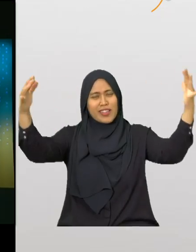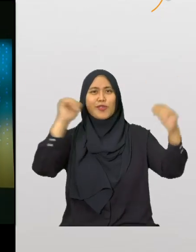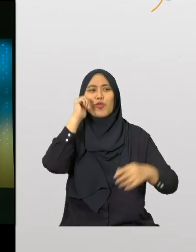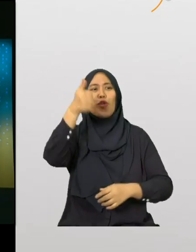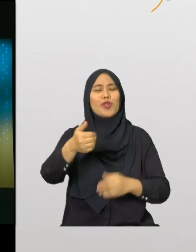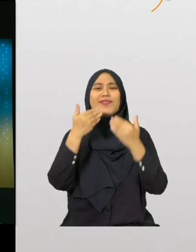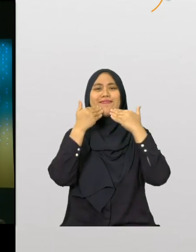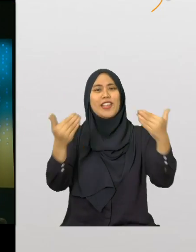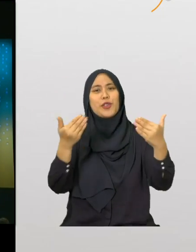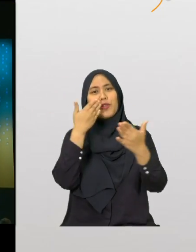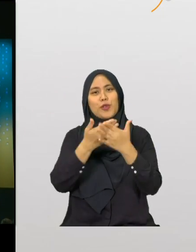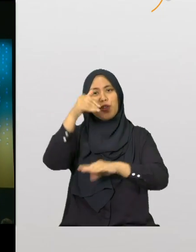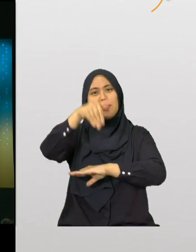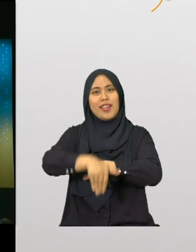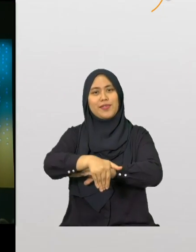and good night.